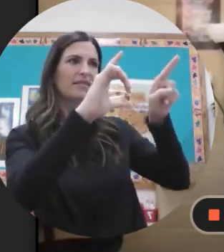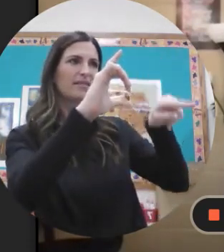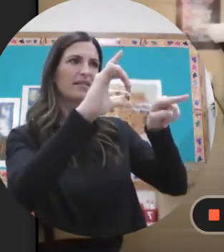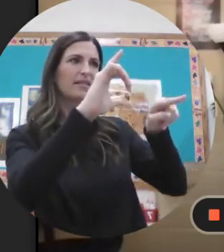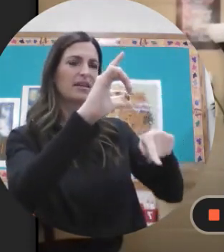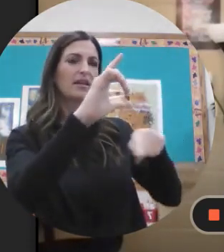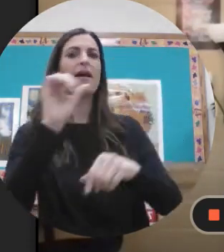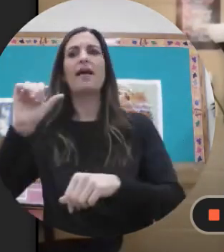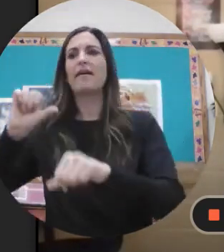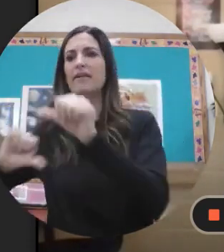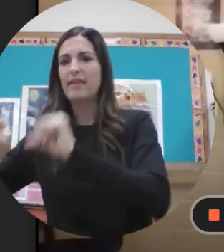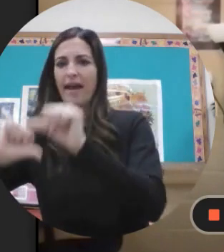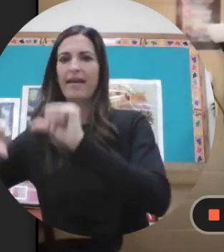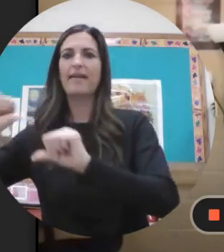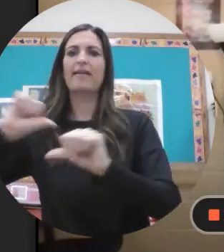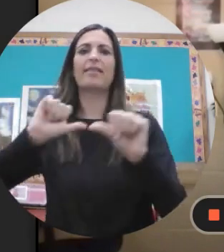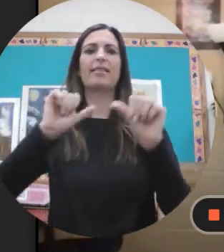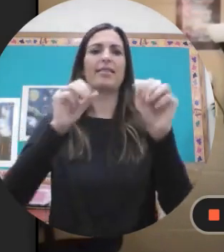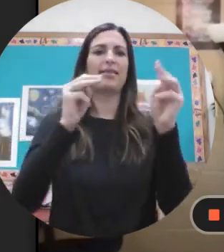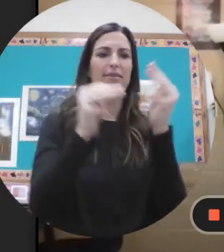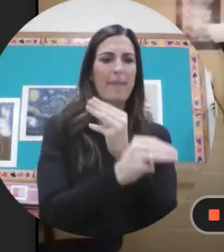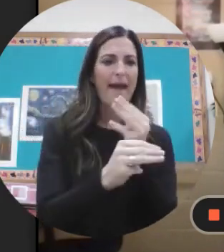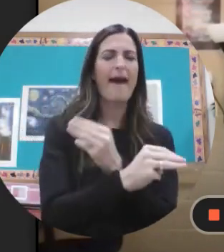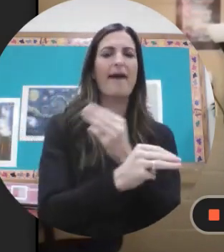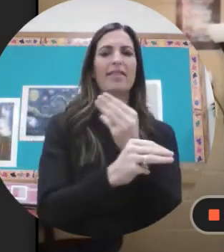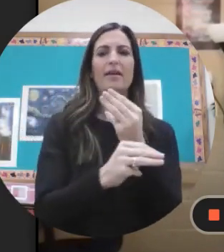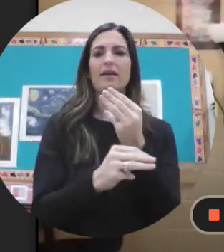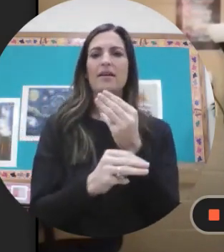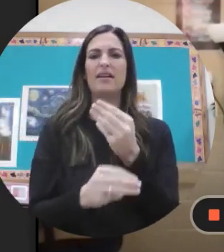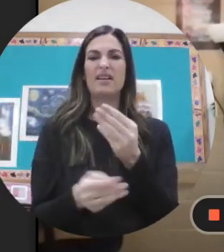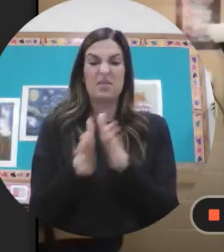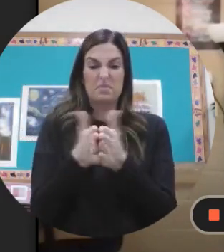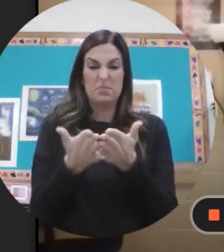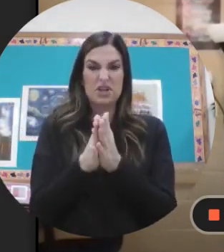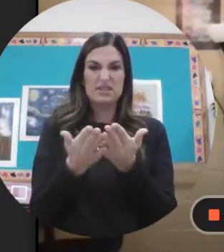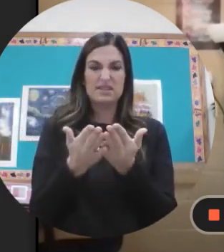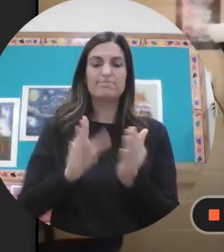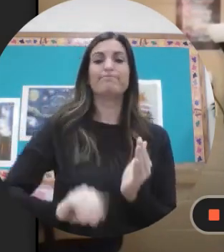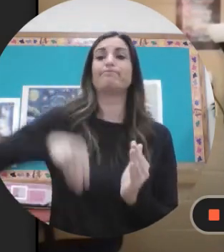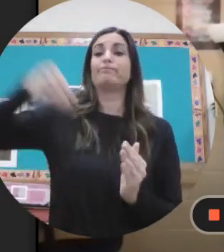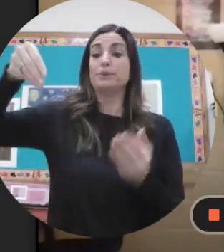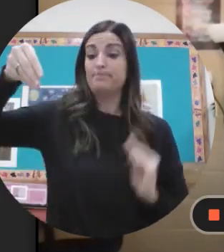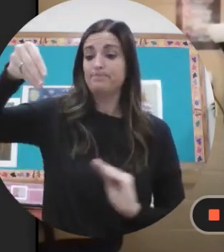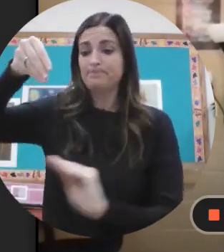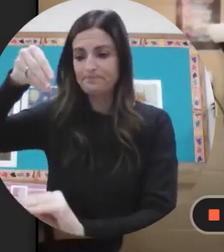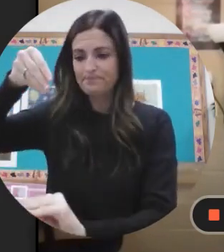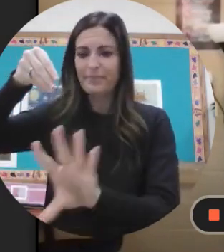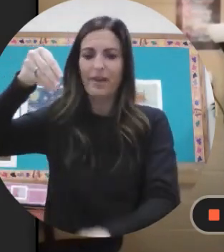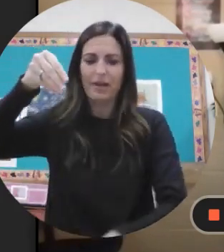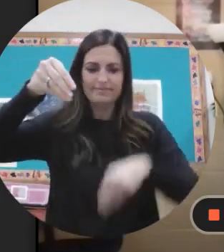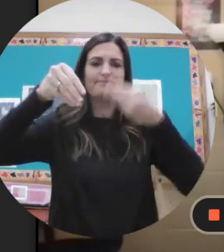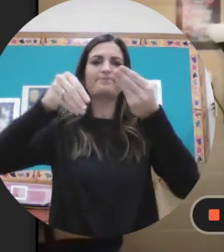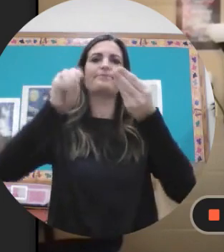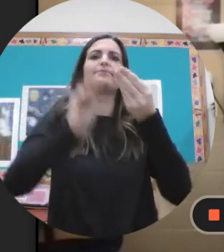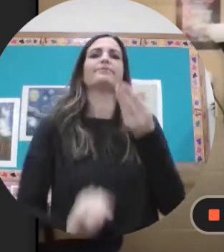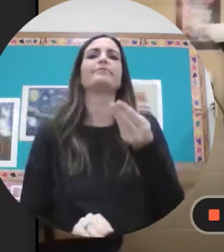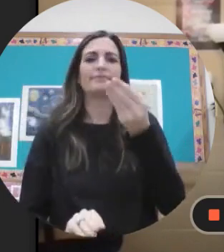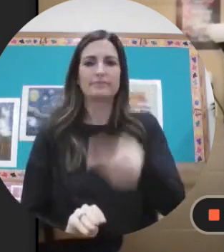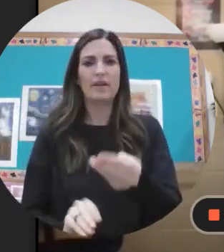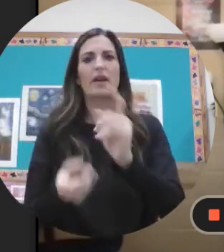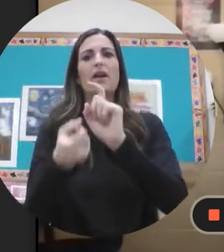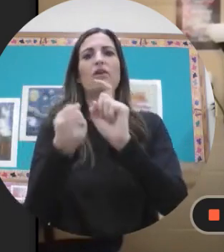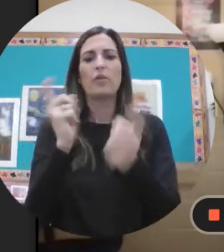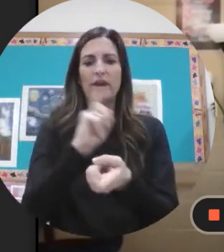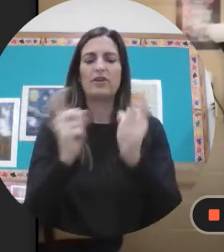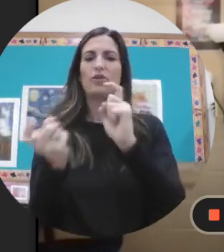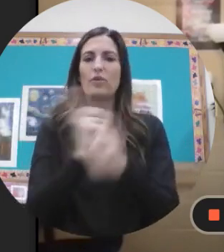math. It seemed like I was always putting books away in my desk and taking others out. And even with all that switching,